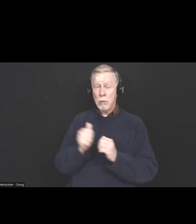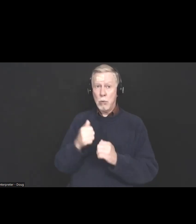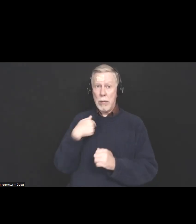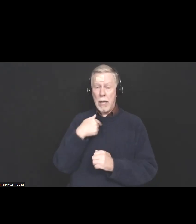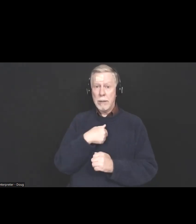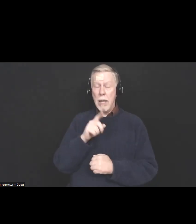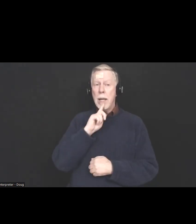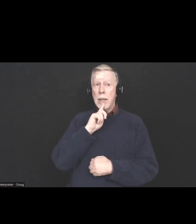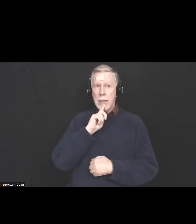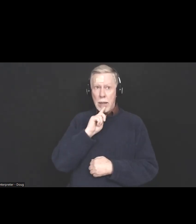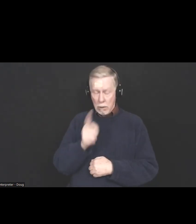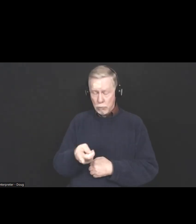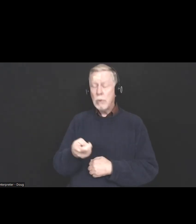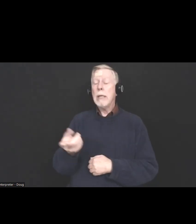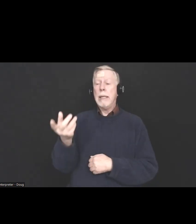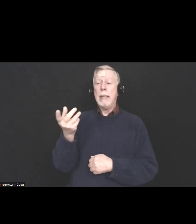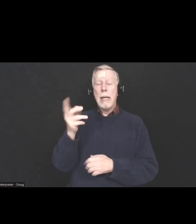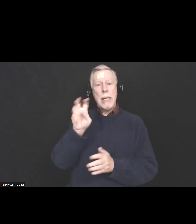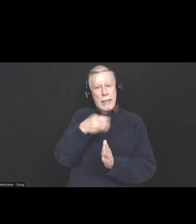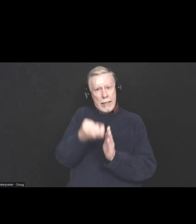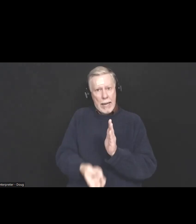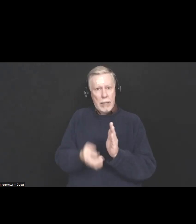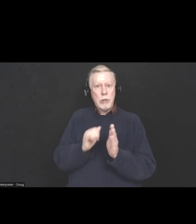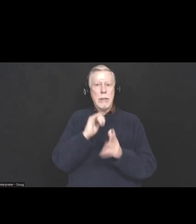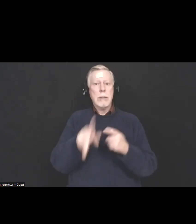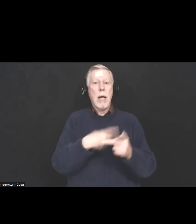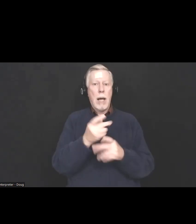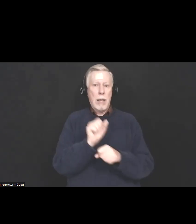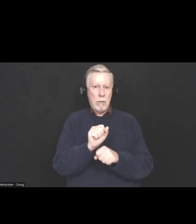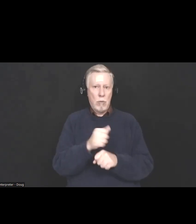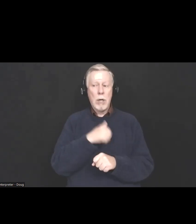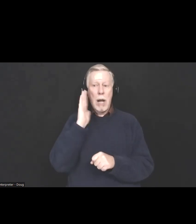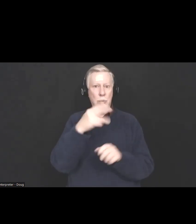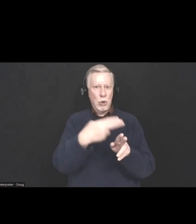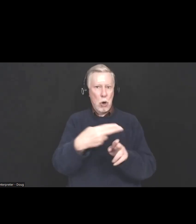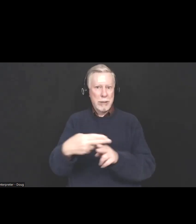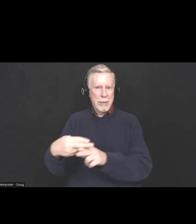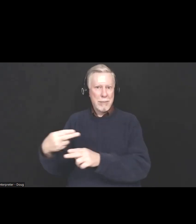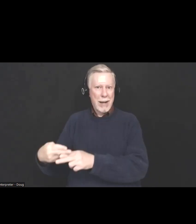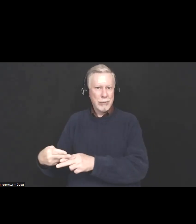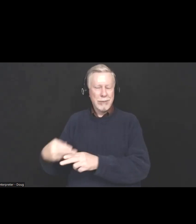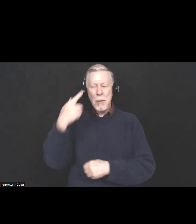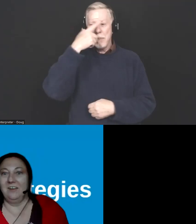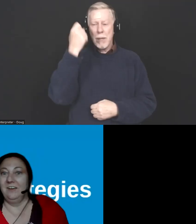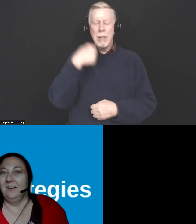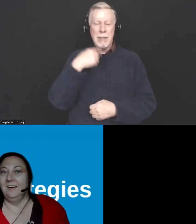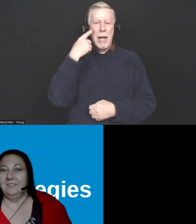are really engaged in this type of work, and I'm going to call some of them out because I think